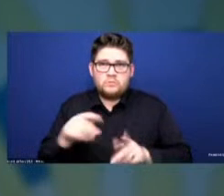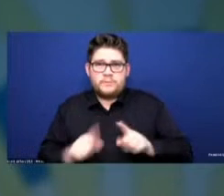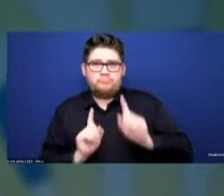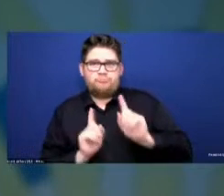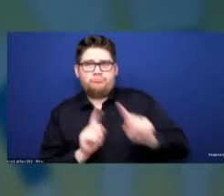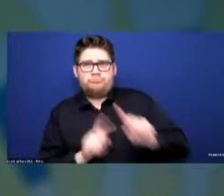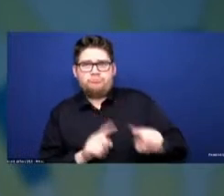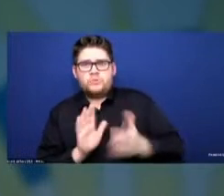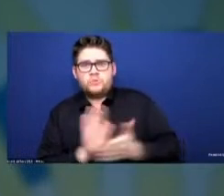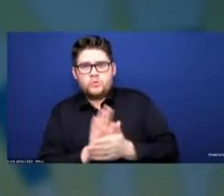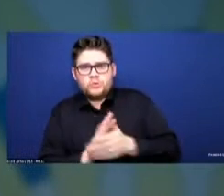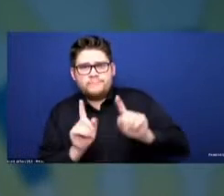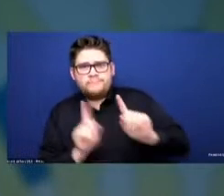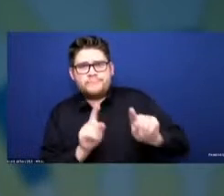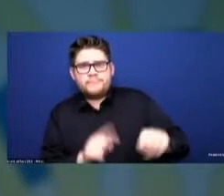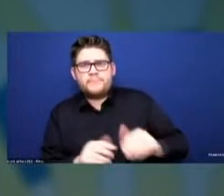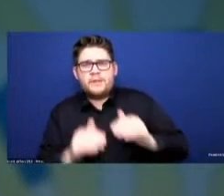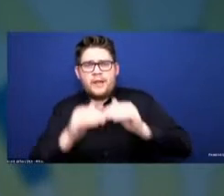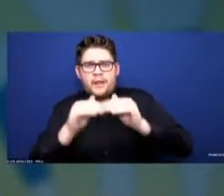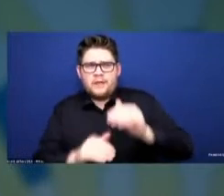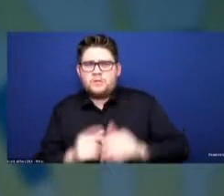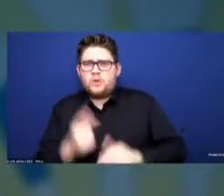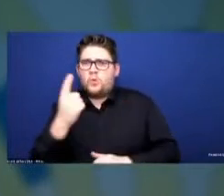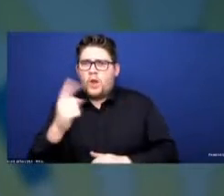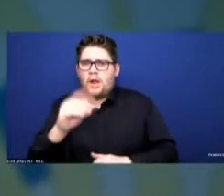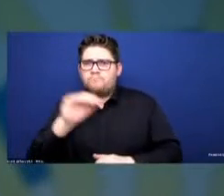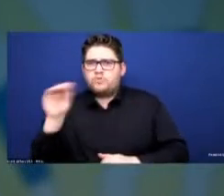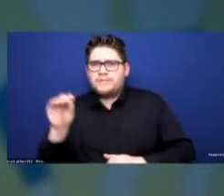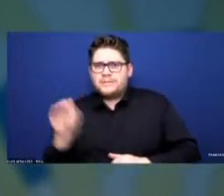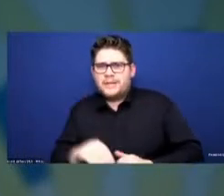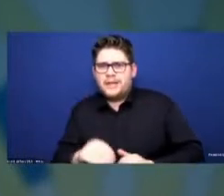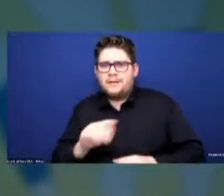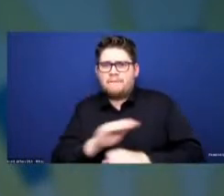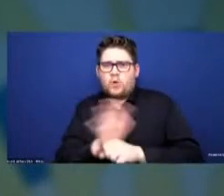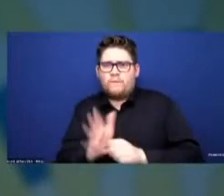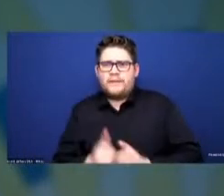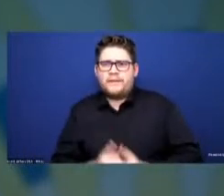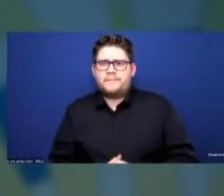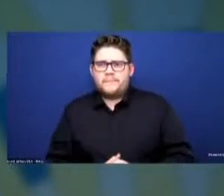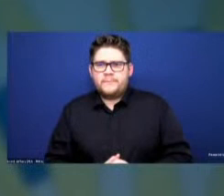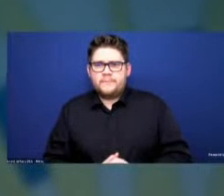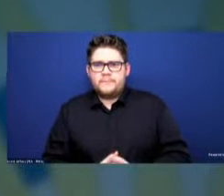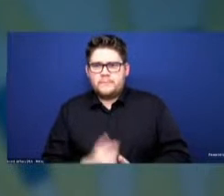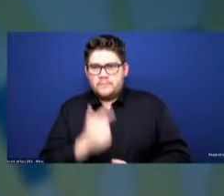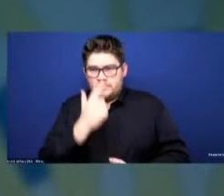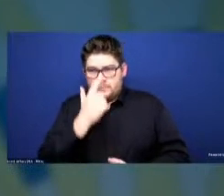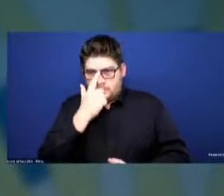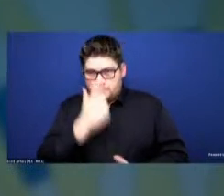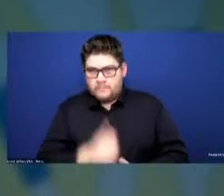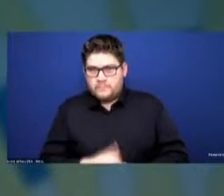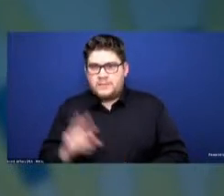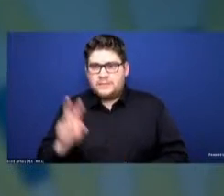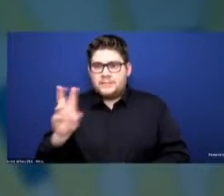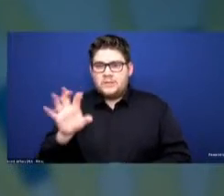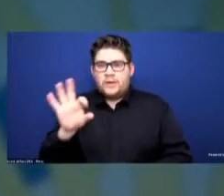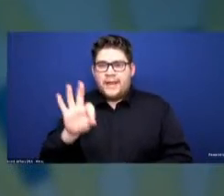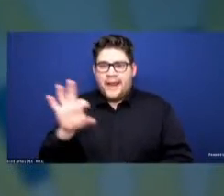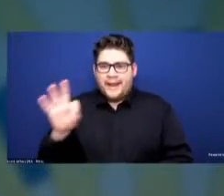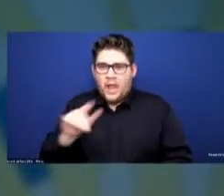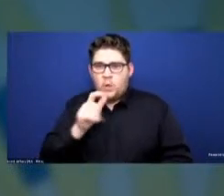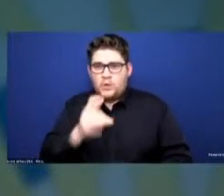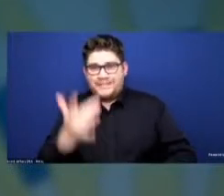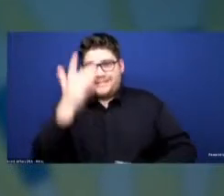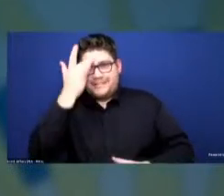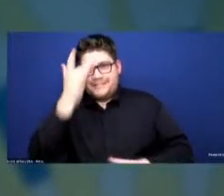between September and December. Of that 699, 55 were cases where people